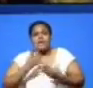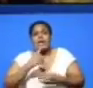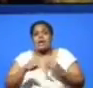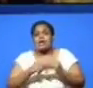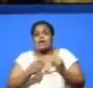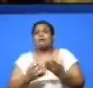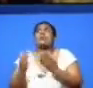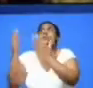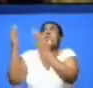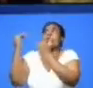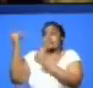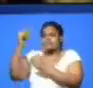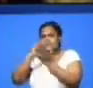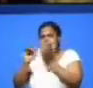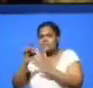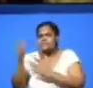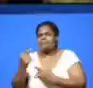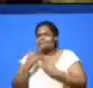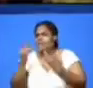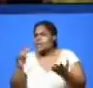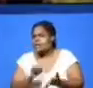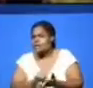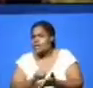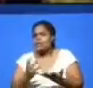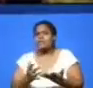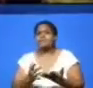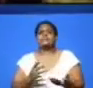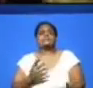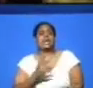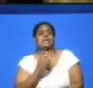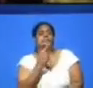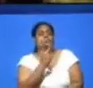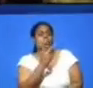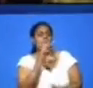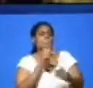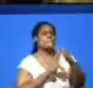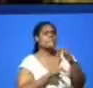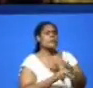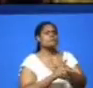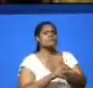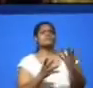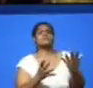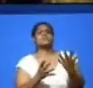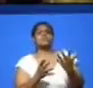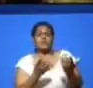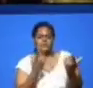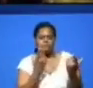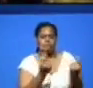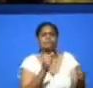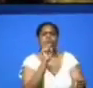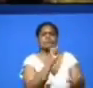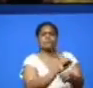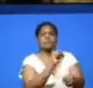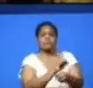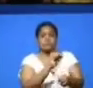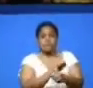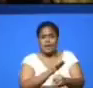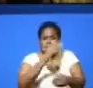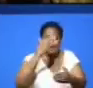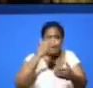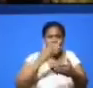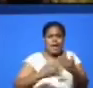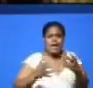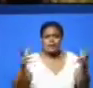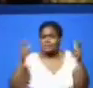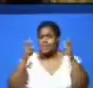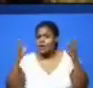the coming of Jesus, he said that these two prophets would carry on their work. And the last thing you